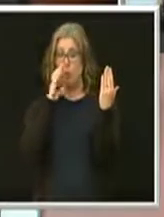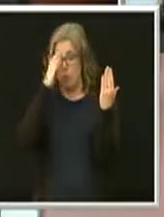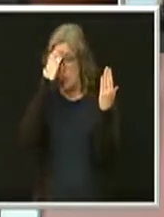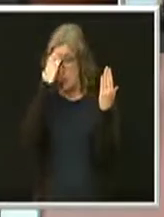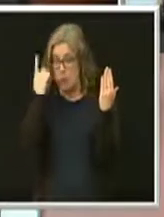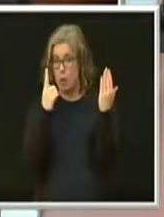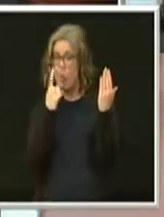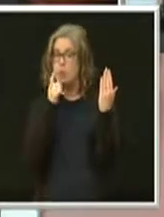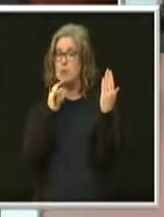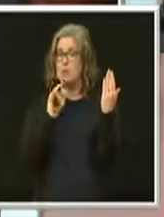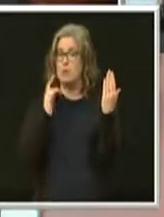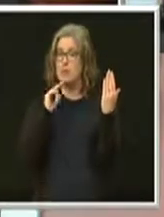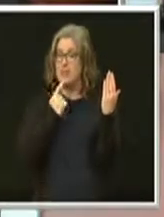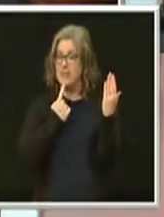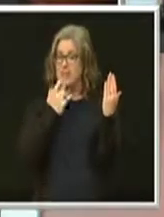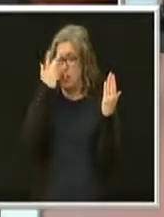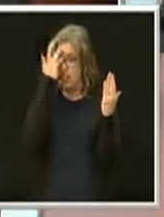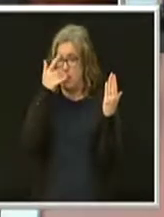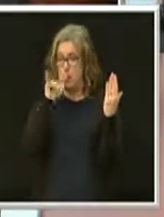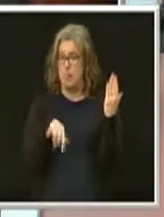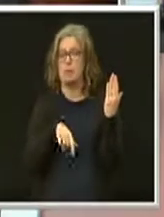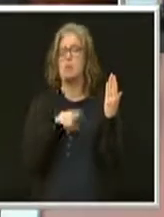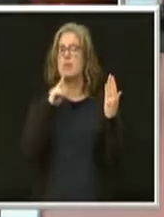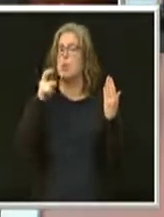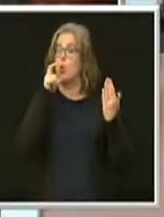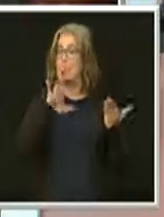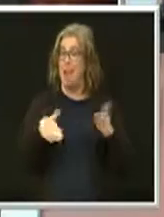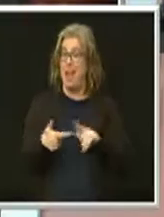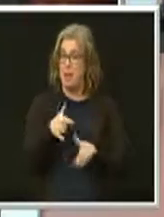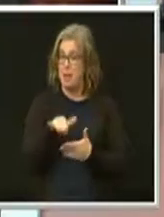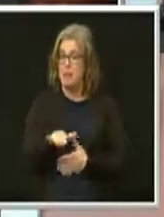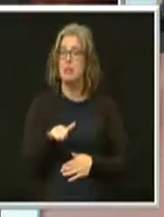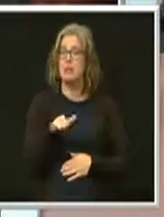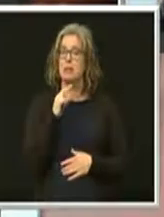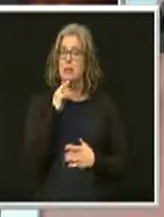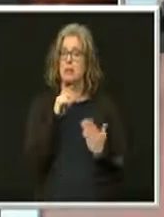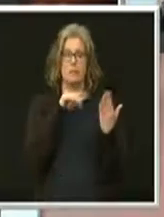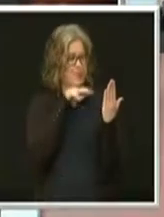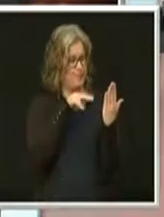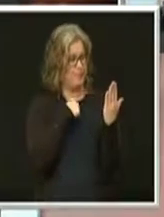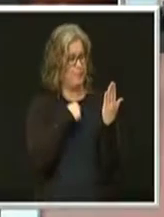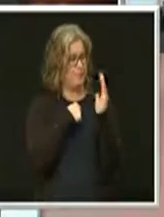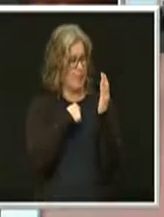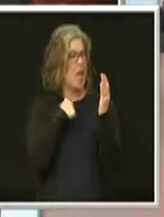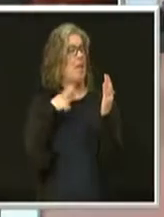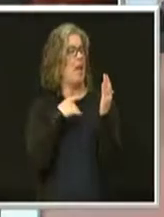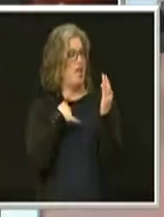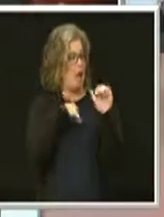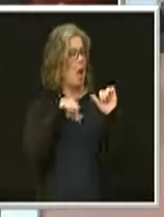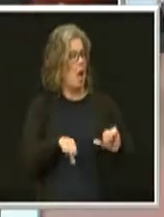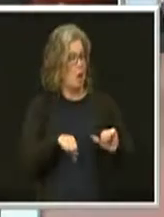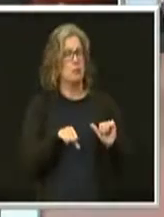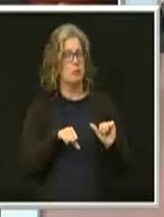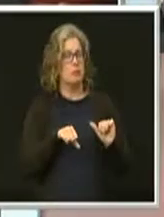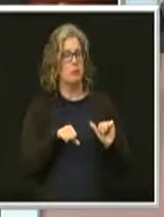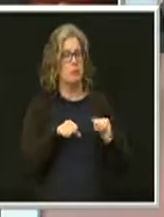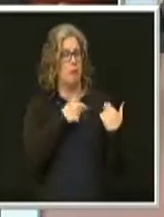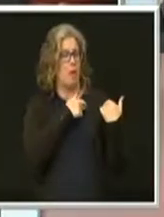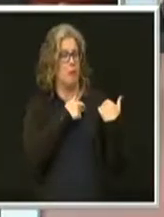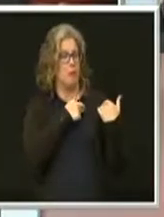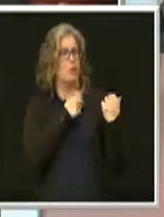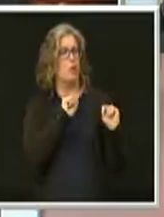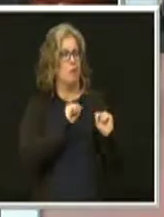that's been severely ill from this or somebody that's died from this, and you can at least say, I did everything I could to be responsible